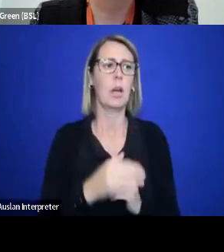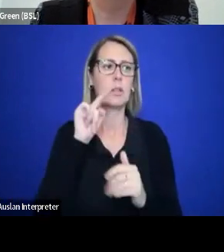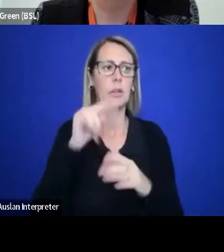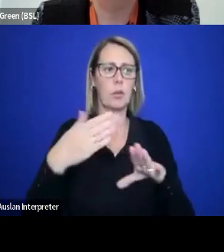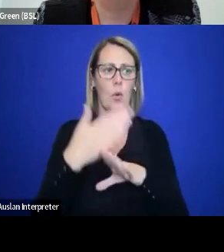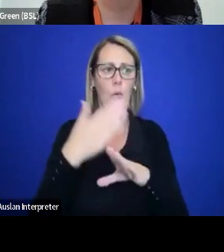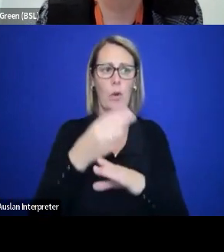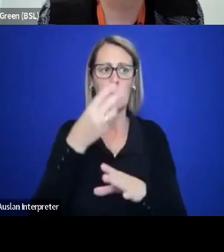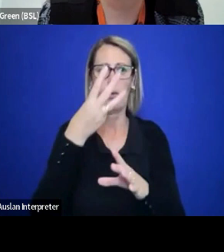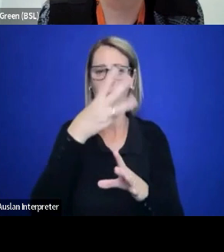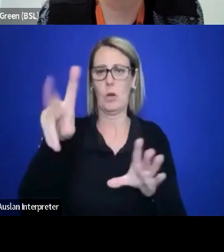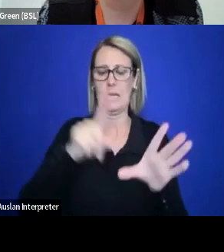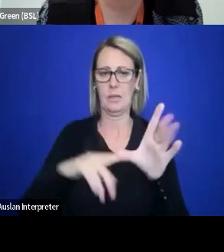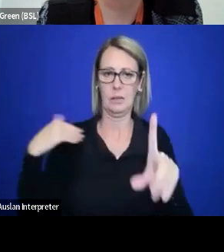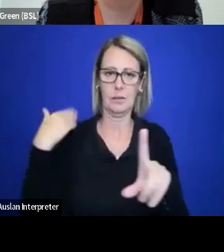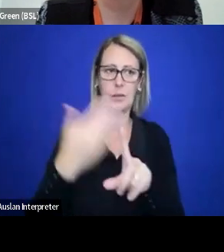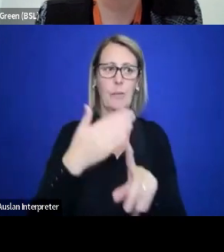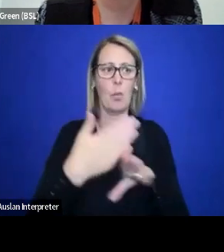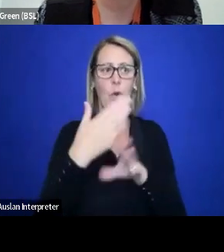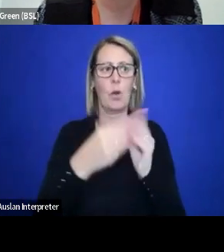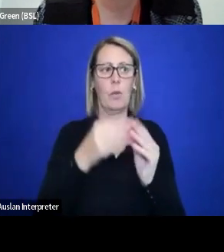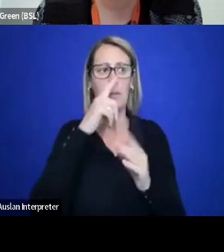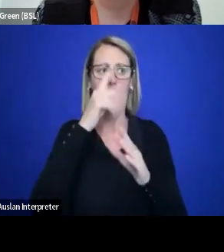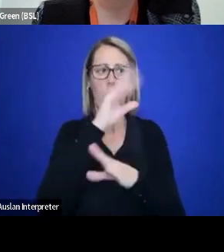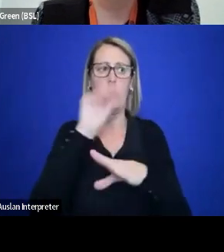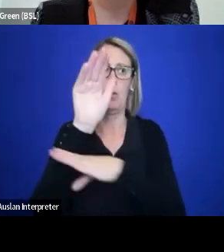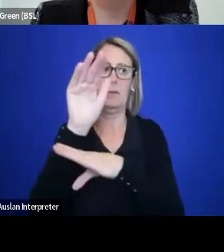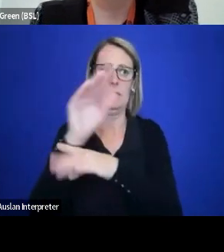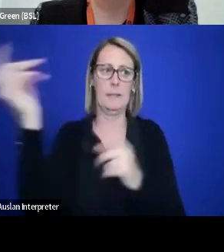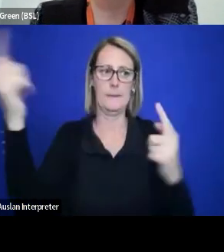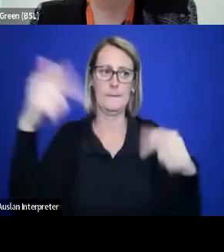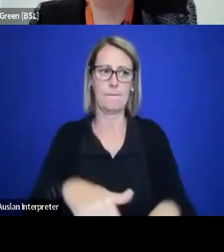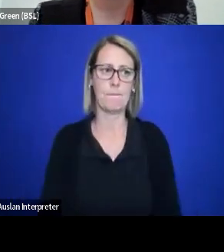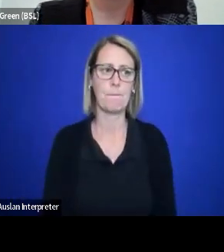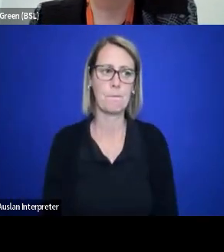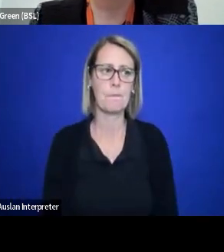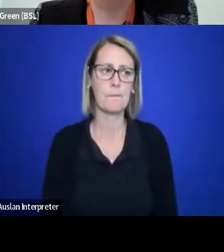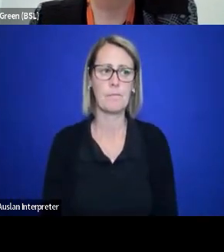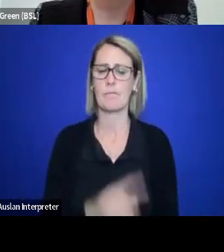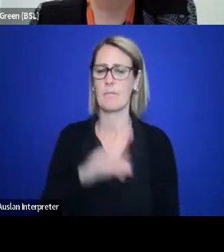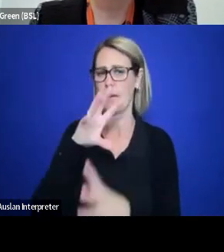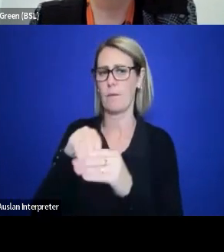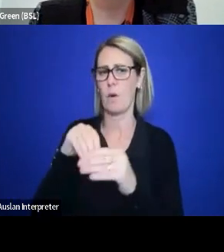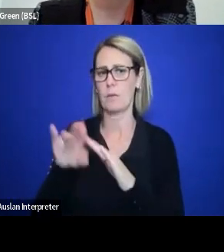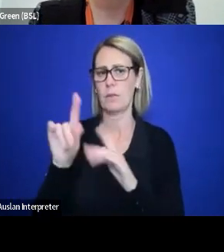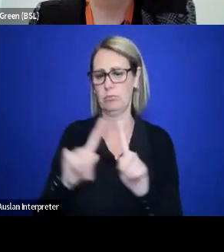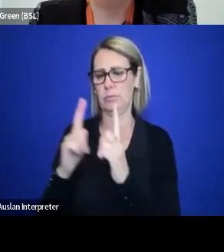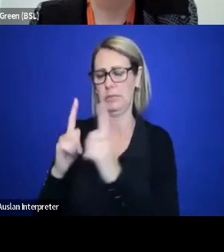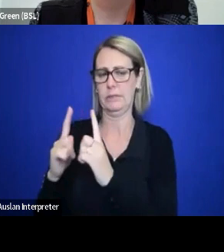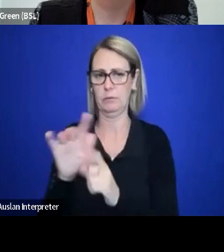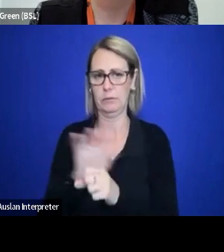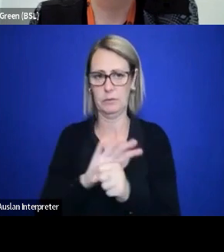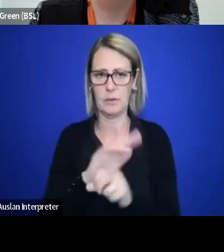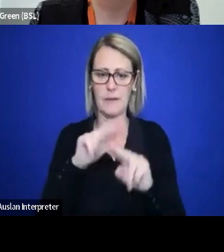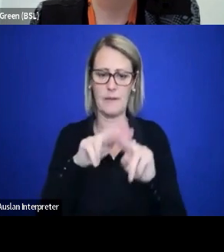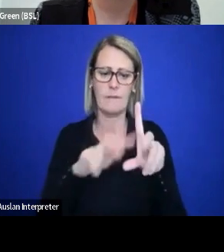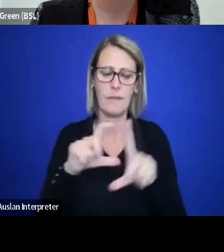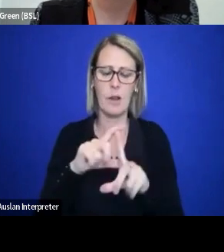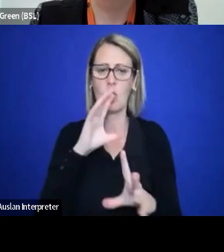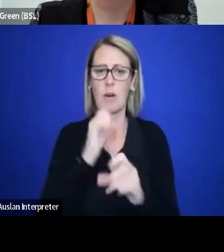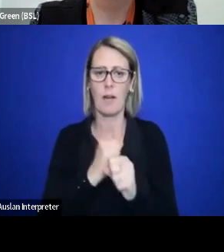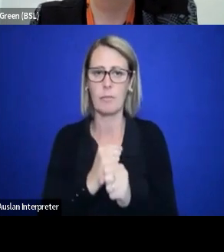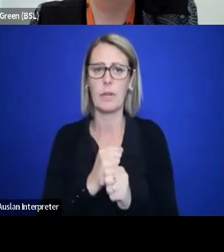supporting refugees and asylum seekers. Paris has served on a wide range of state and federal government